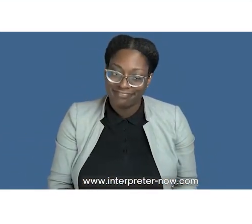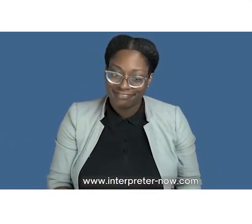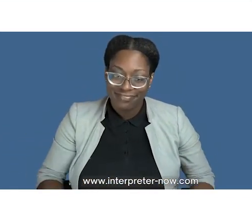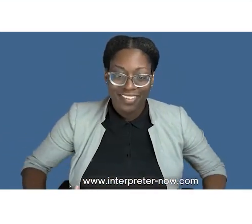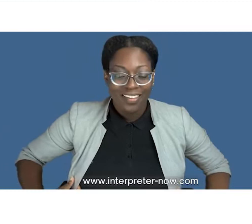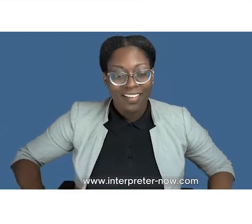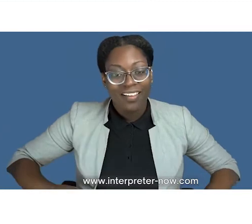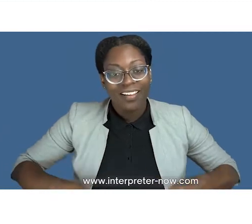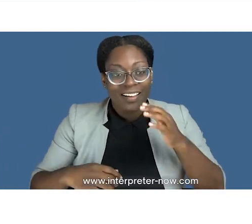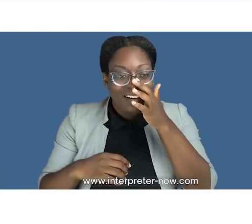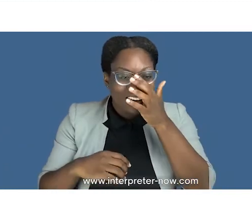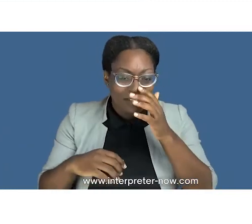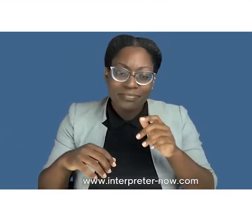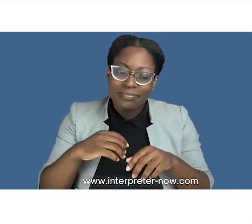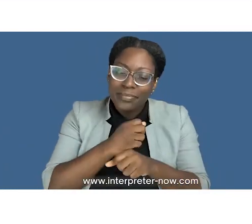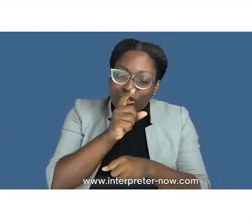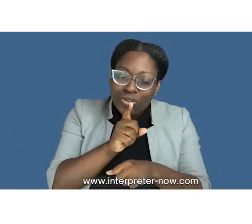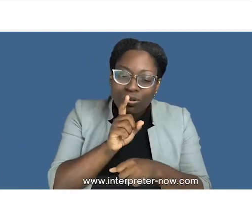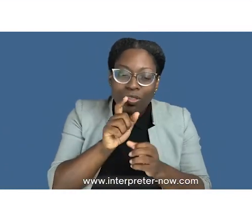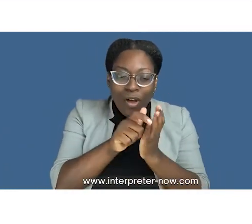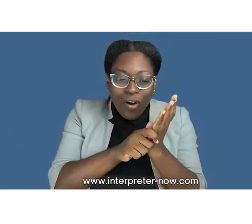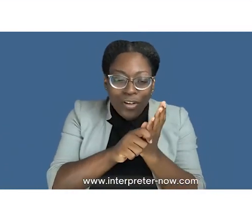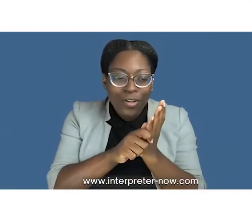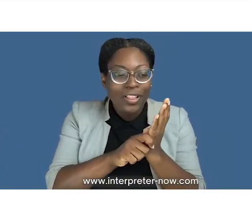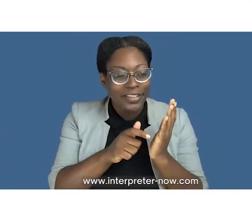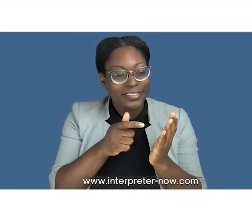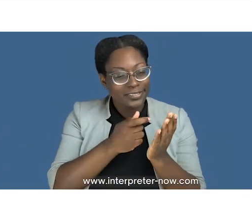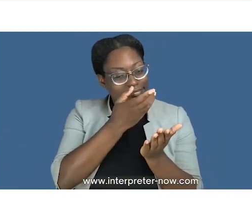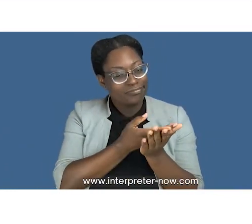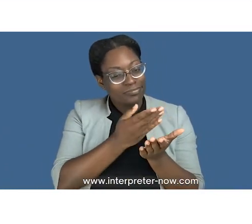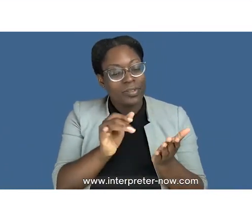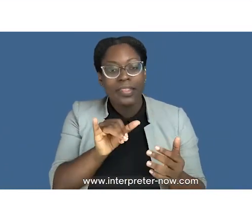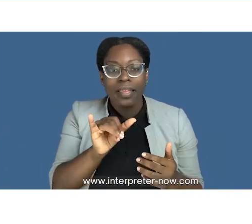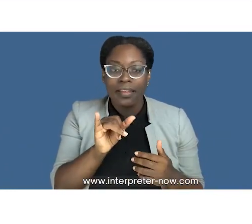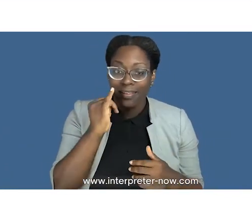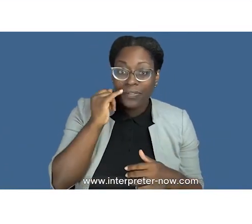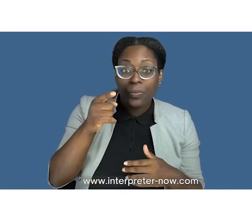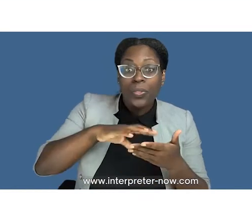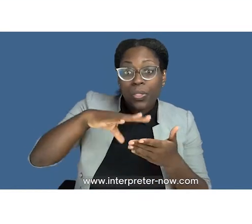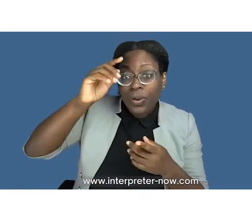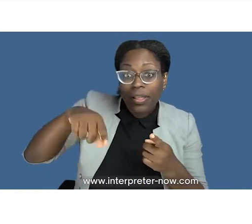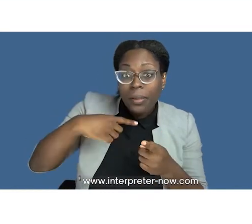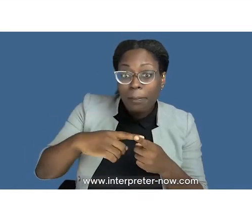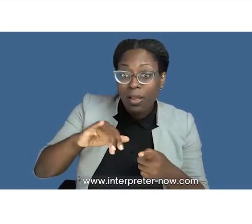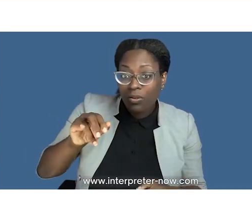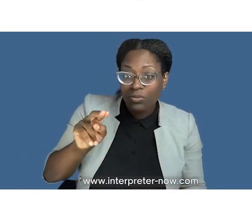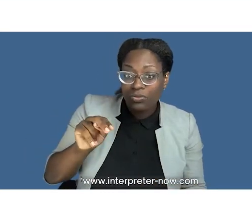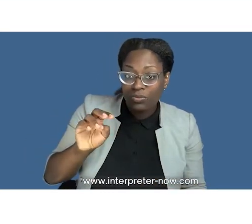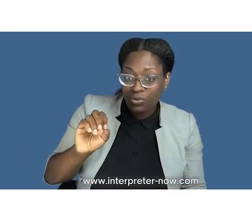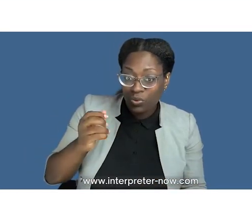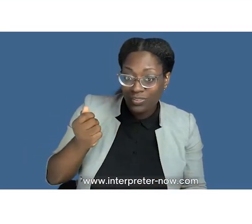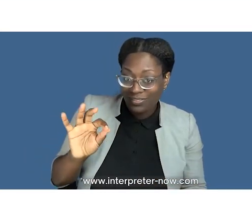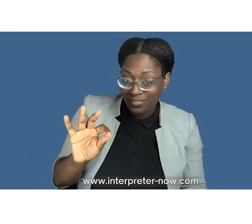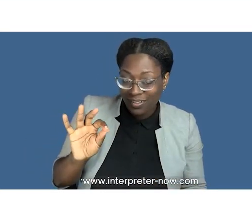about Juneteenth, make sure you're going to a place that is, an article that is written by a Black person, or a resource that is